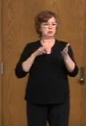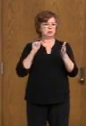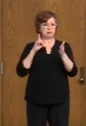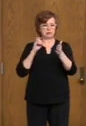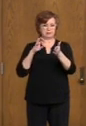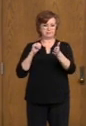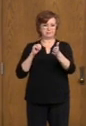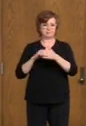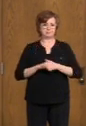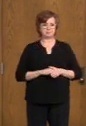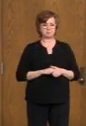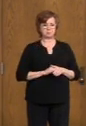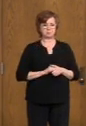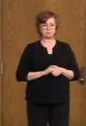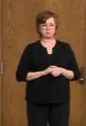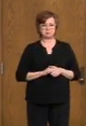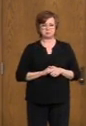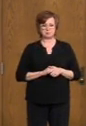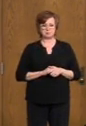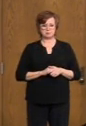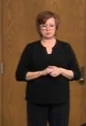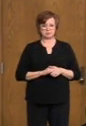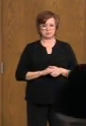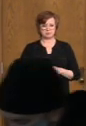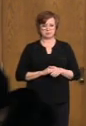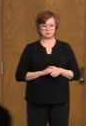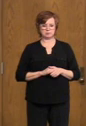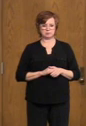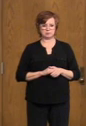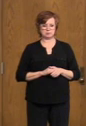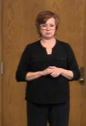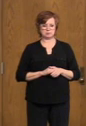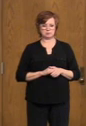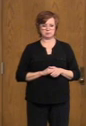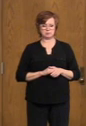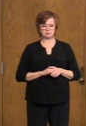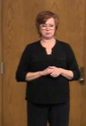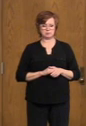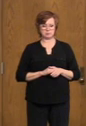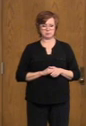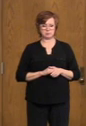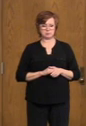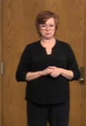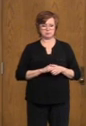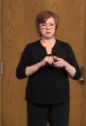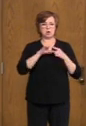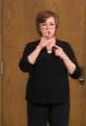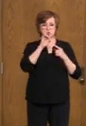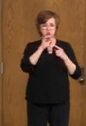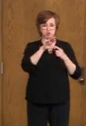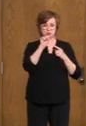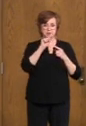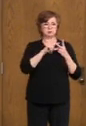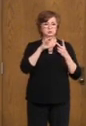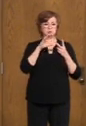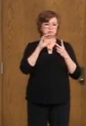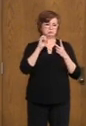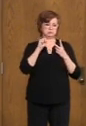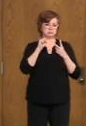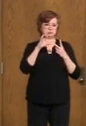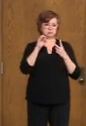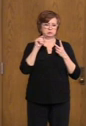Adam? Can either Dr. Shahab or Mr. Williamson explain how we're deciding where